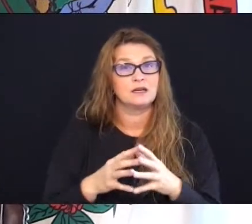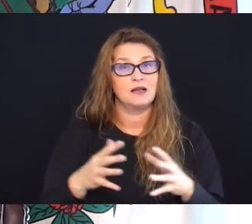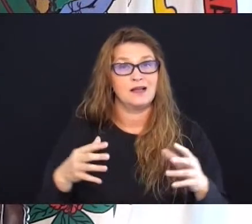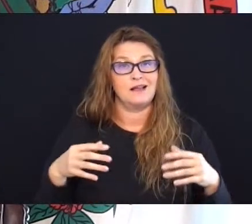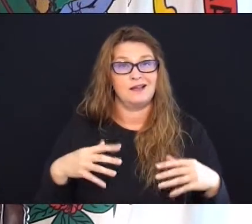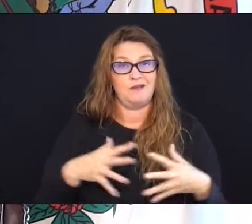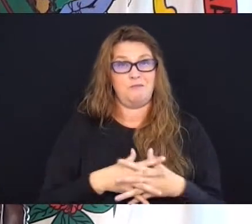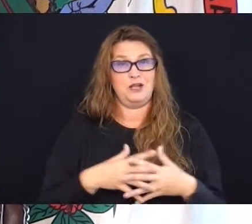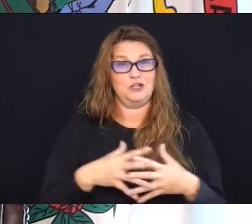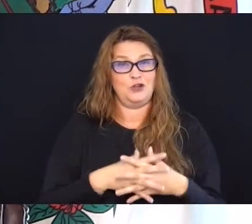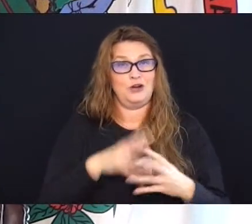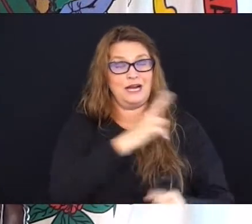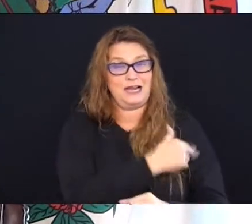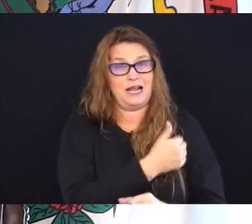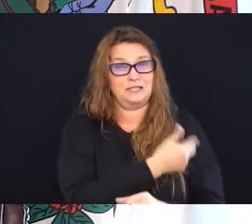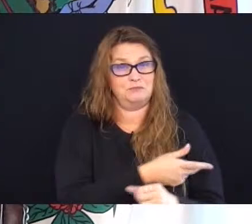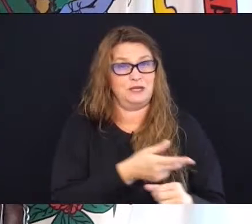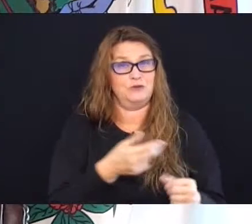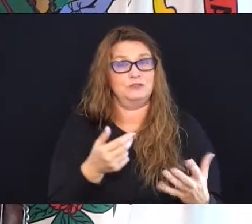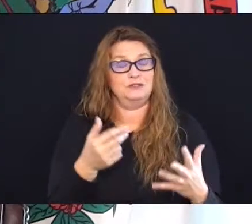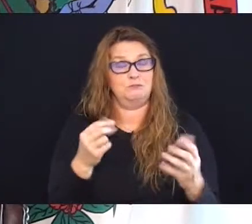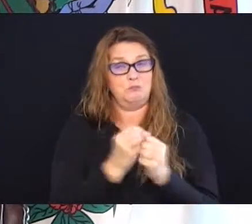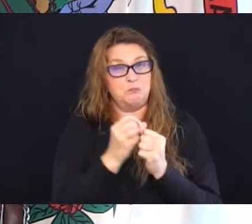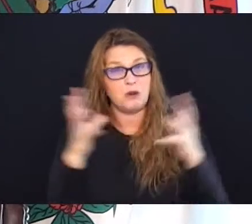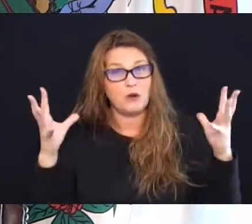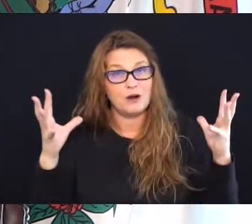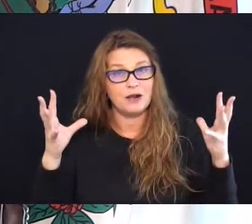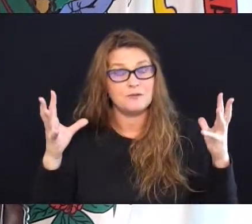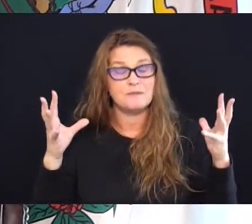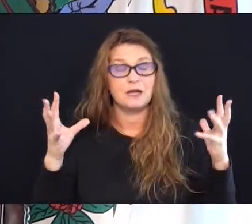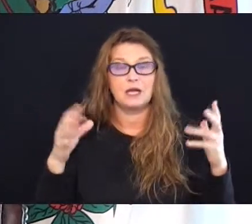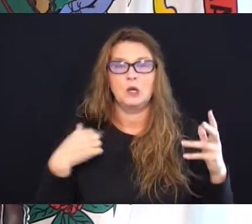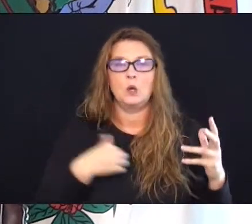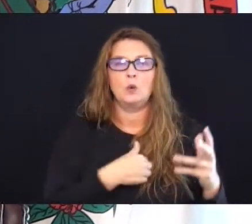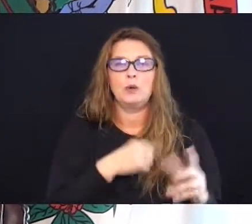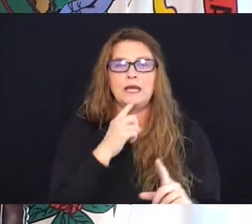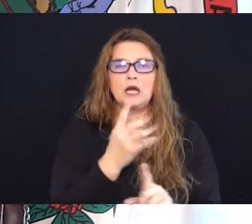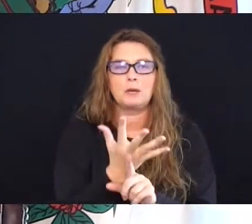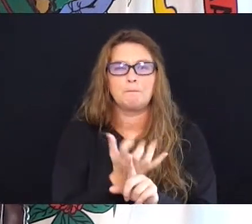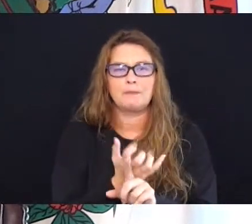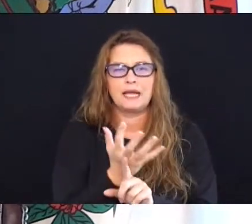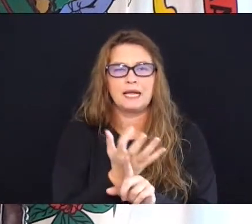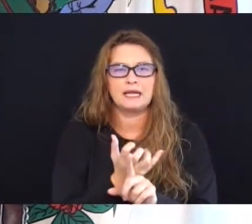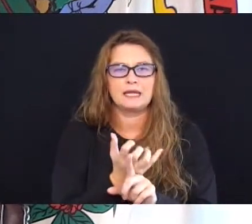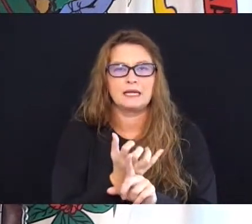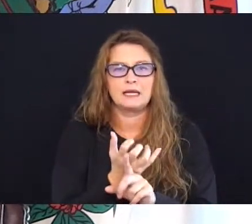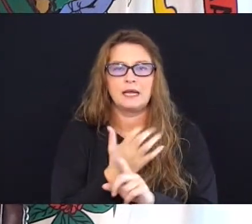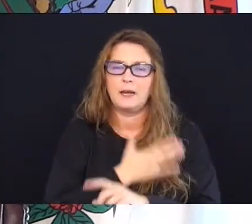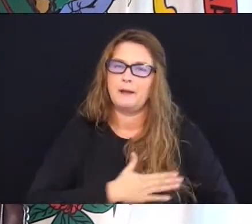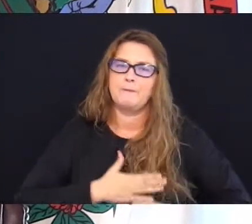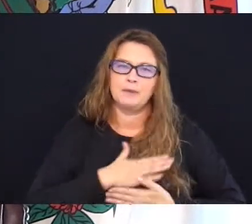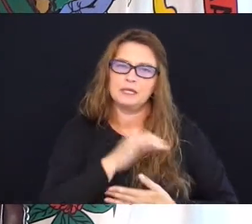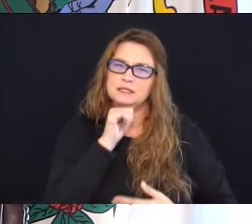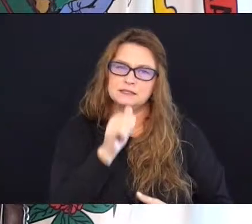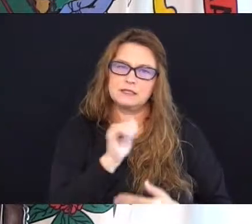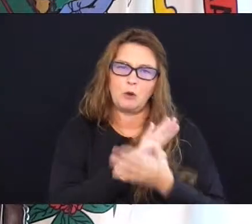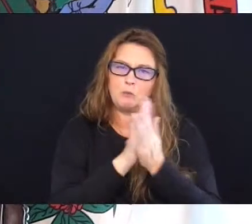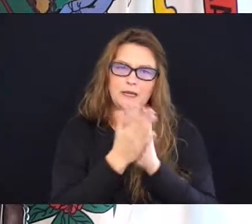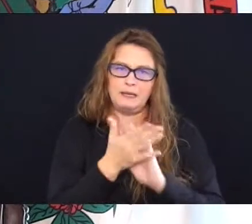up, absolutely on and on and on, and we sit there begging, please don't be mean to us.